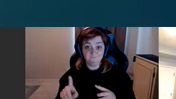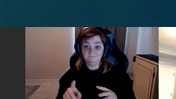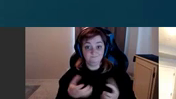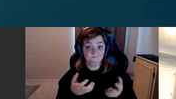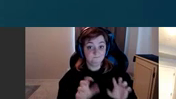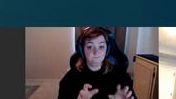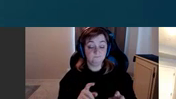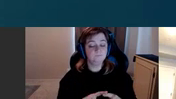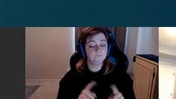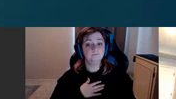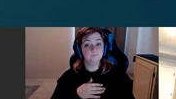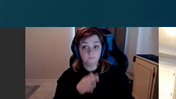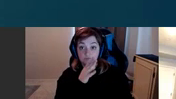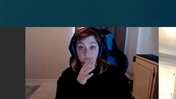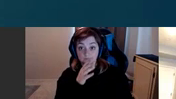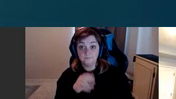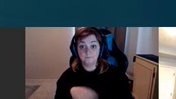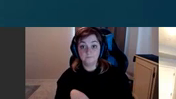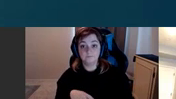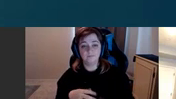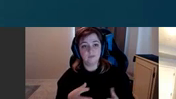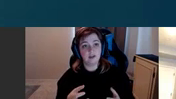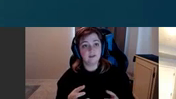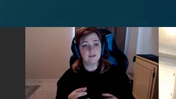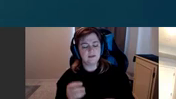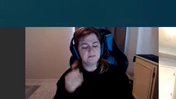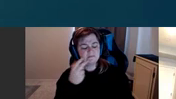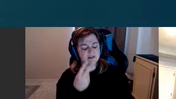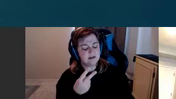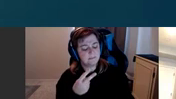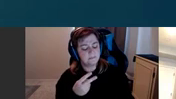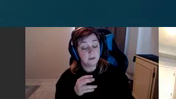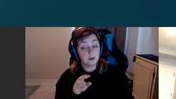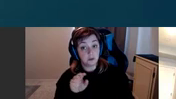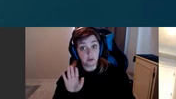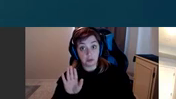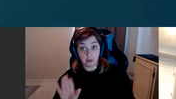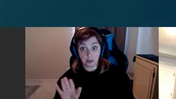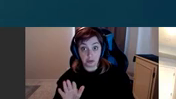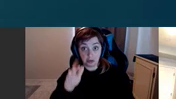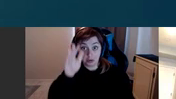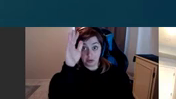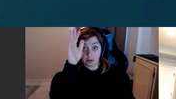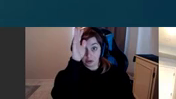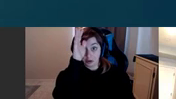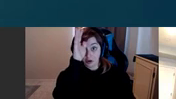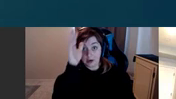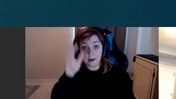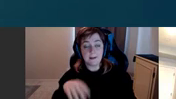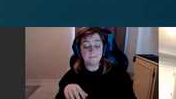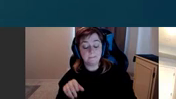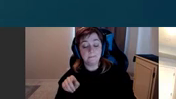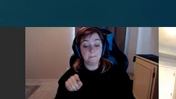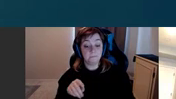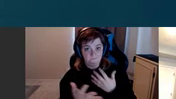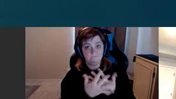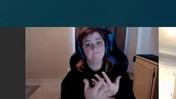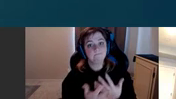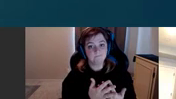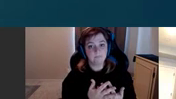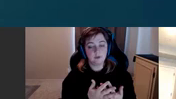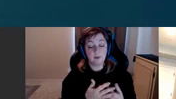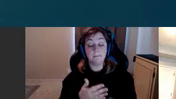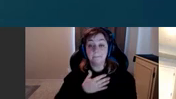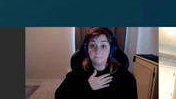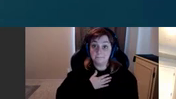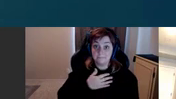too dangerous. Her father was put into prison because he was a general for the government before. In fact, my dad's father